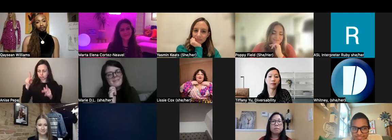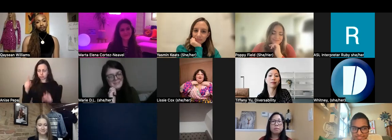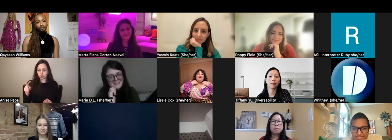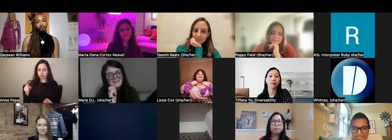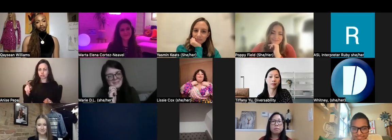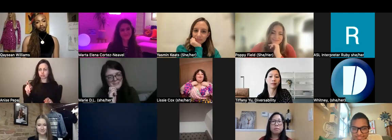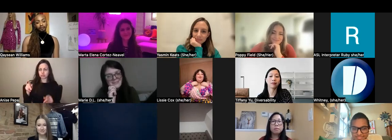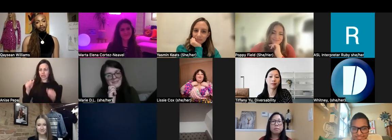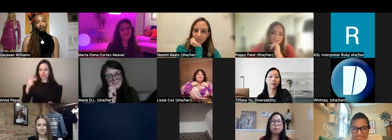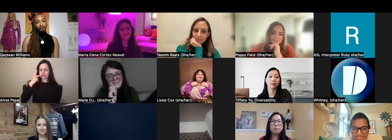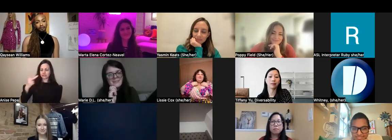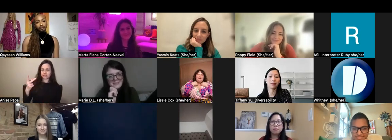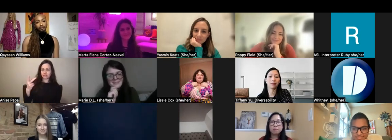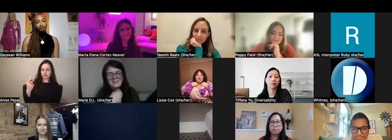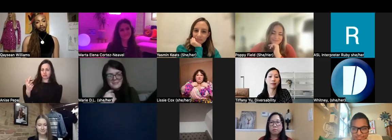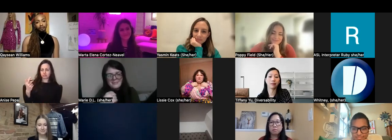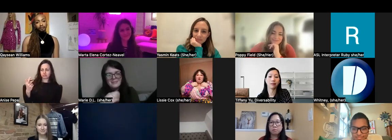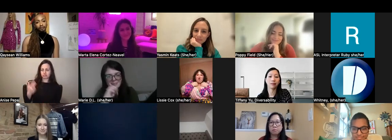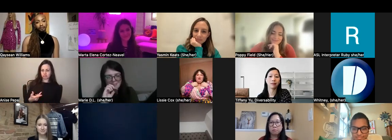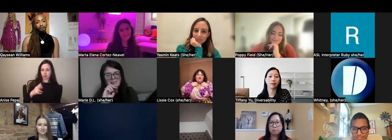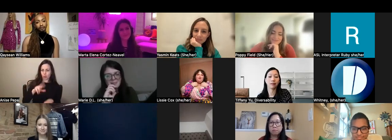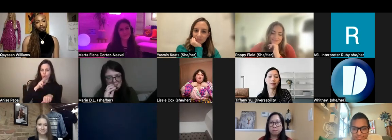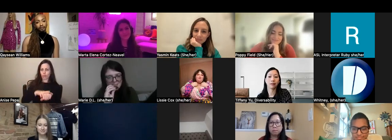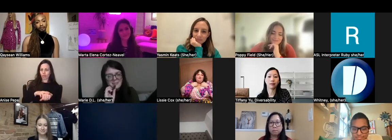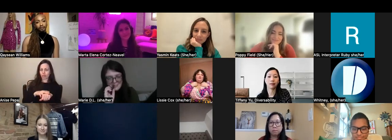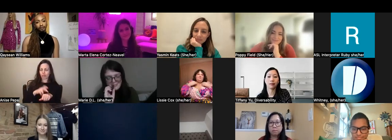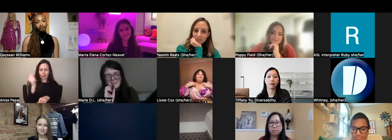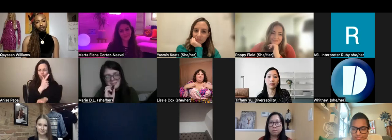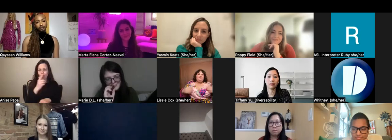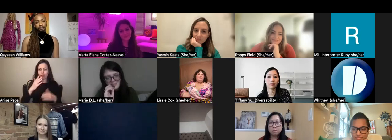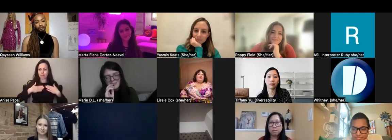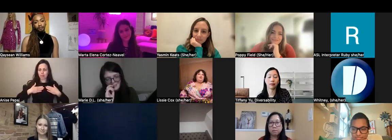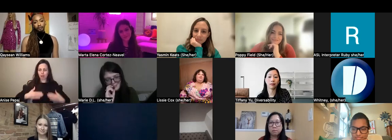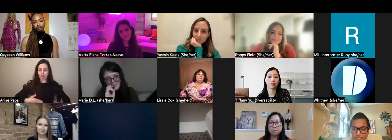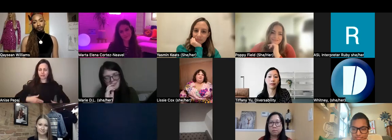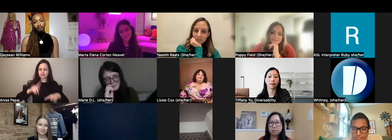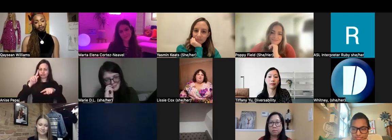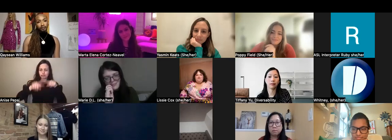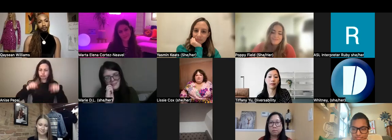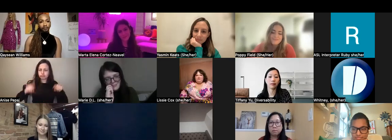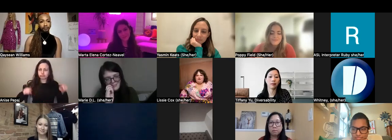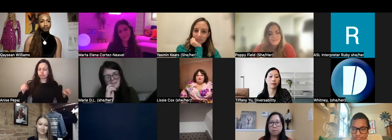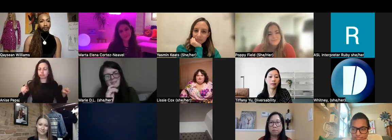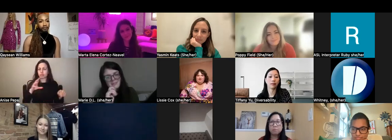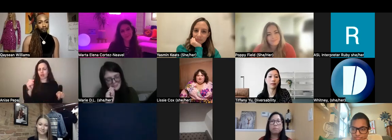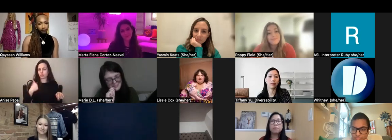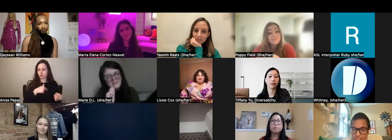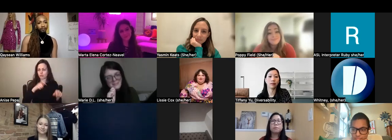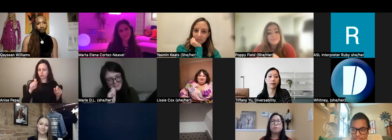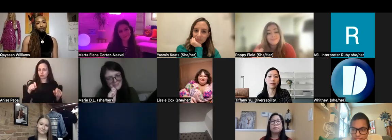sorry, can see like, yeah, it's normal. All bodies are different and they should be celebrated.